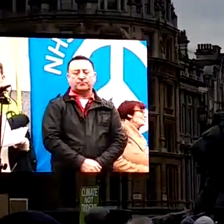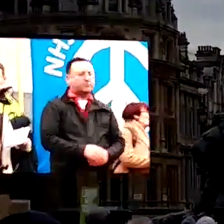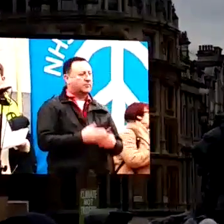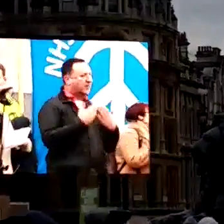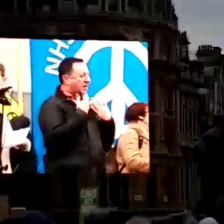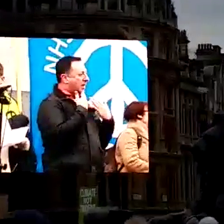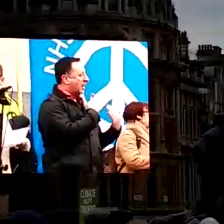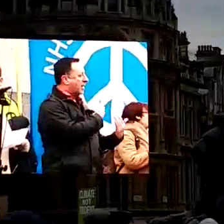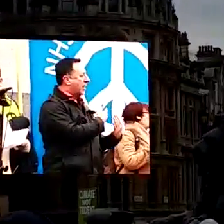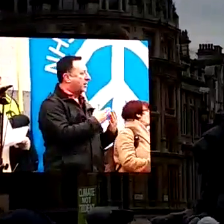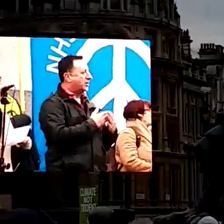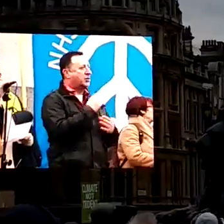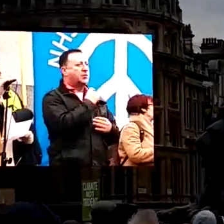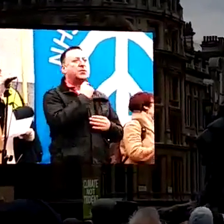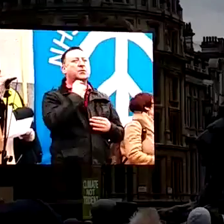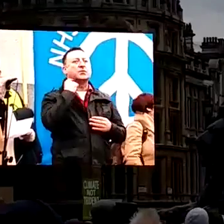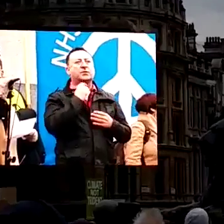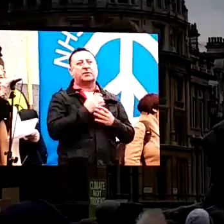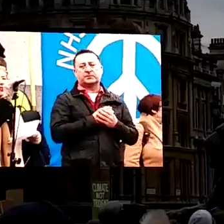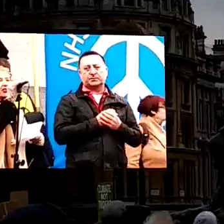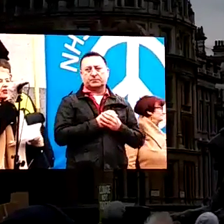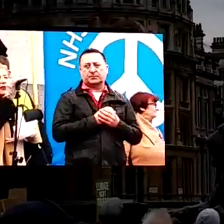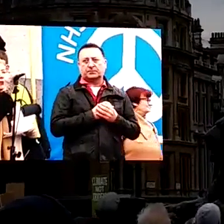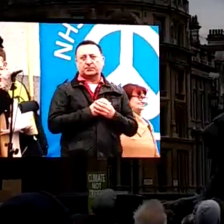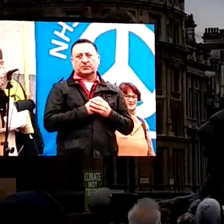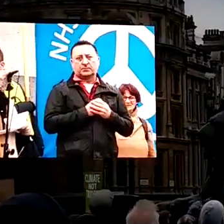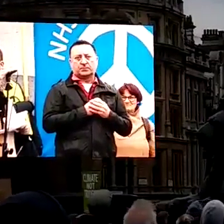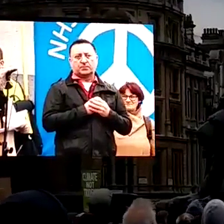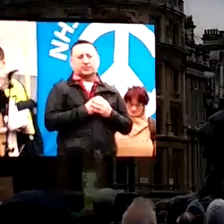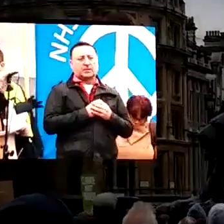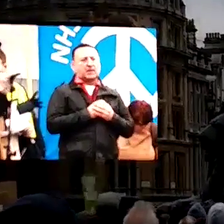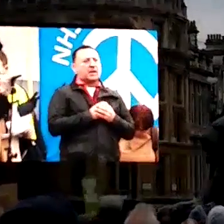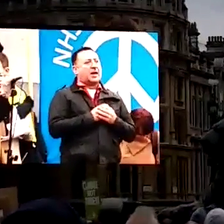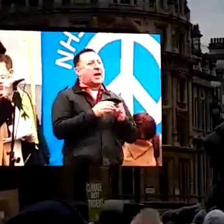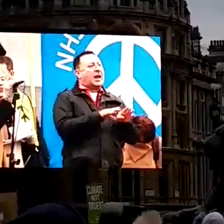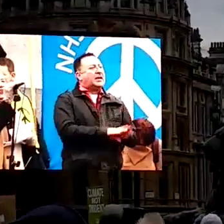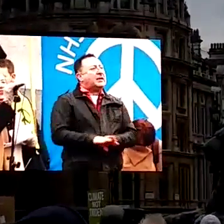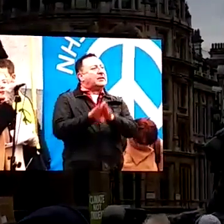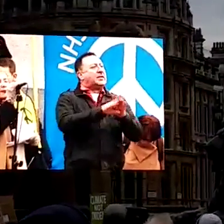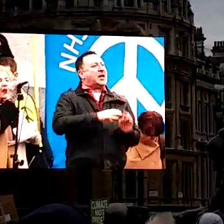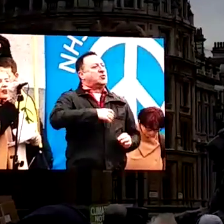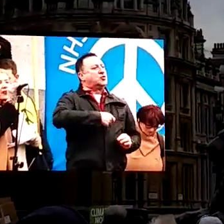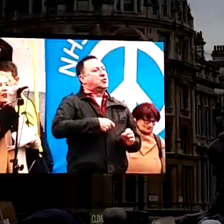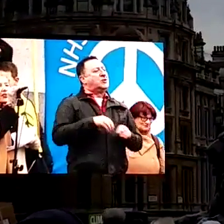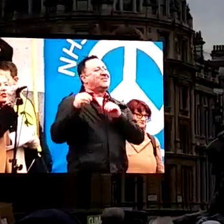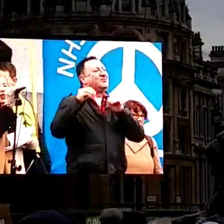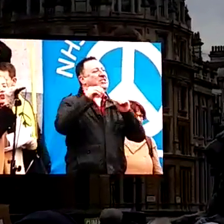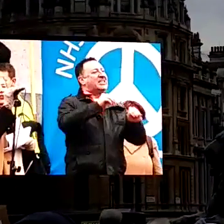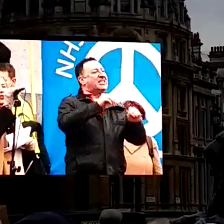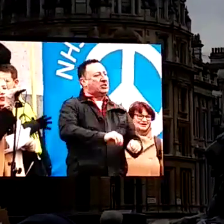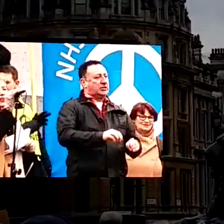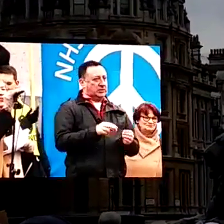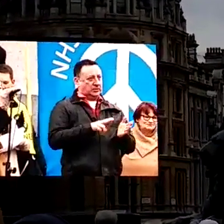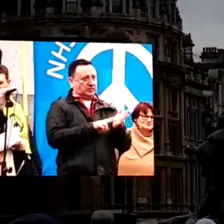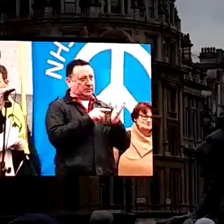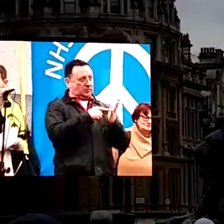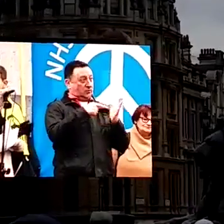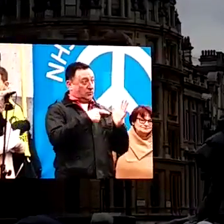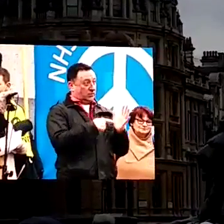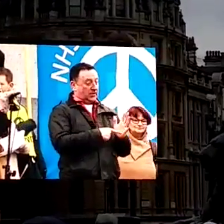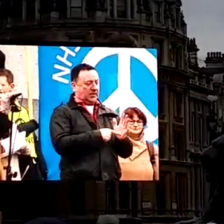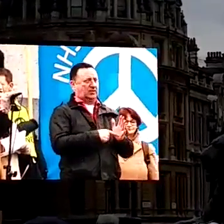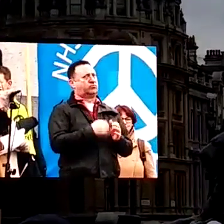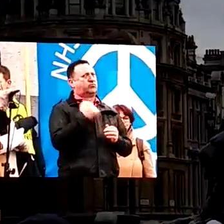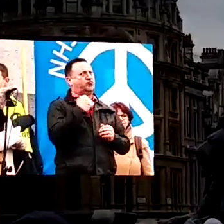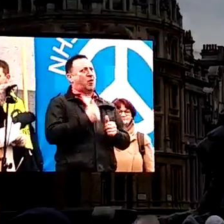Thanks very much indeed, Giles. The National Union of Teachers is very, very strongly in